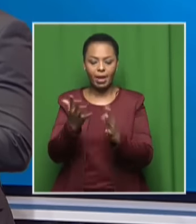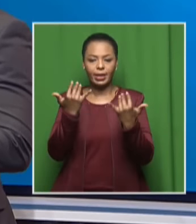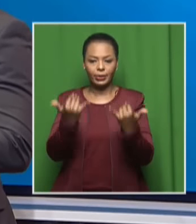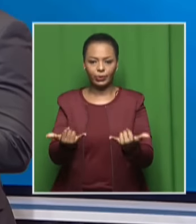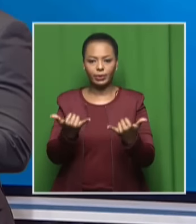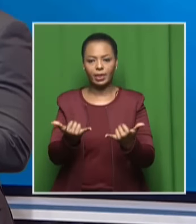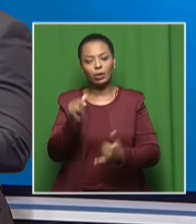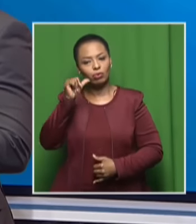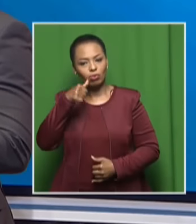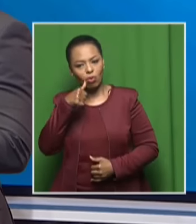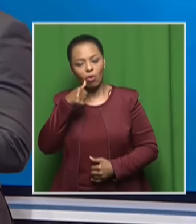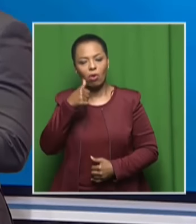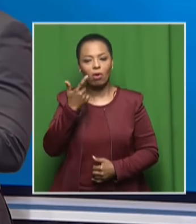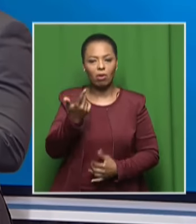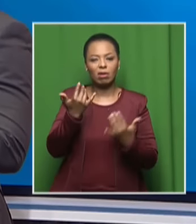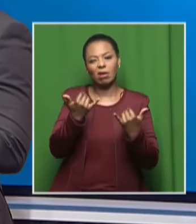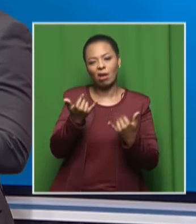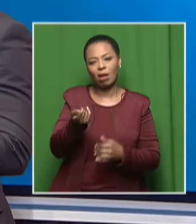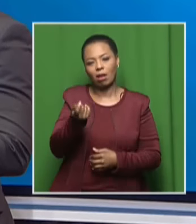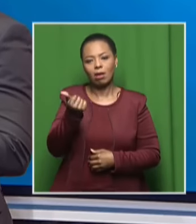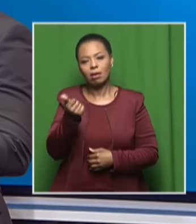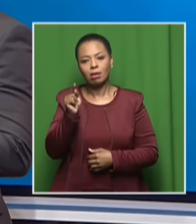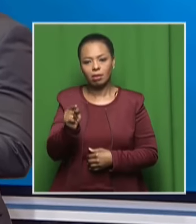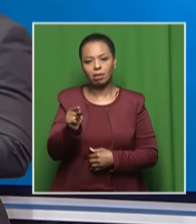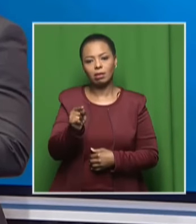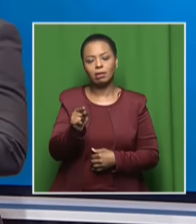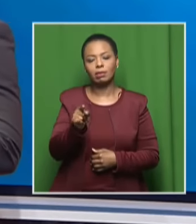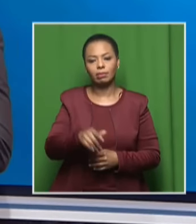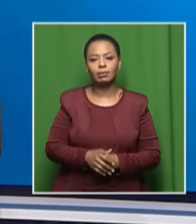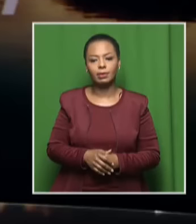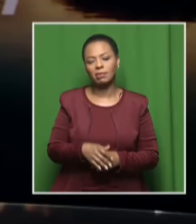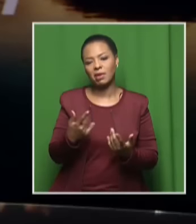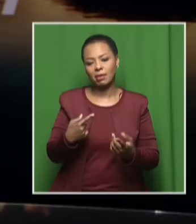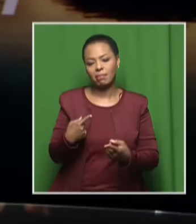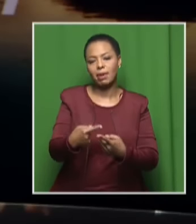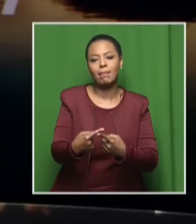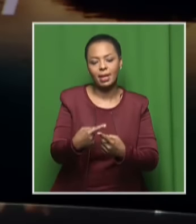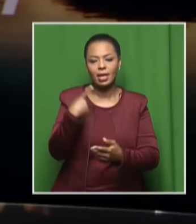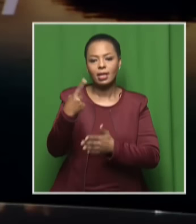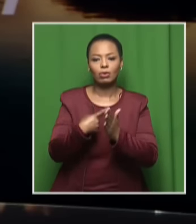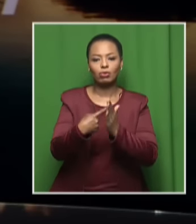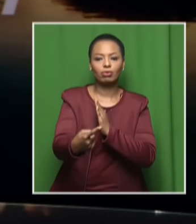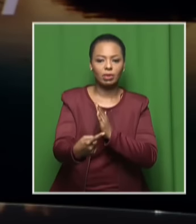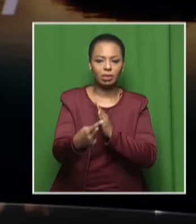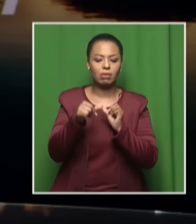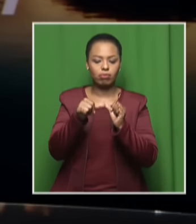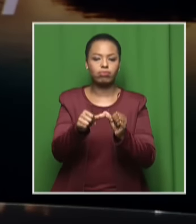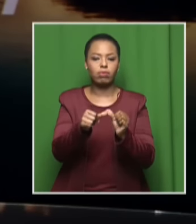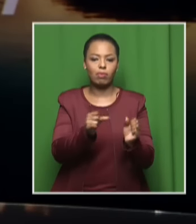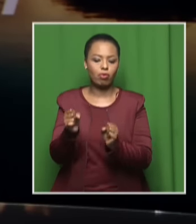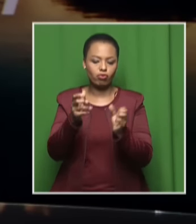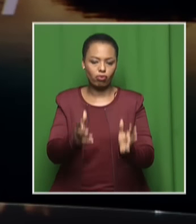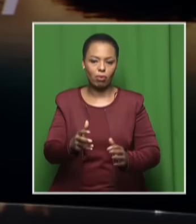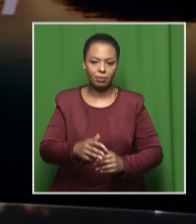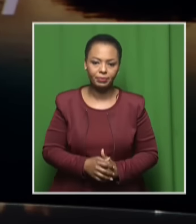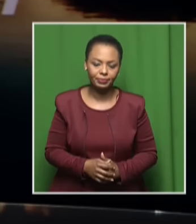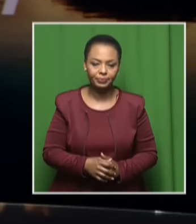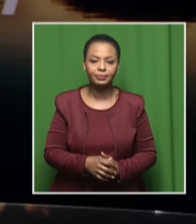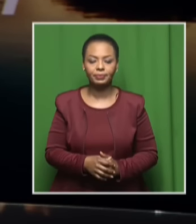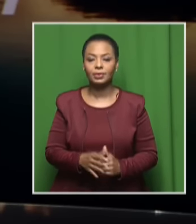but slightly improving going to the middle of the next week. All right, so thank you so much for that. I believe you're going to give us those